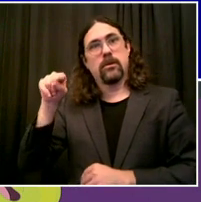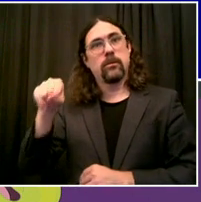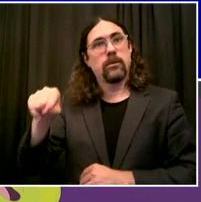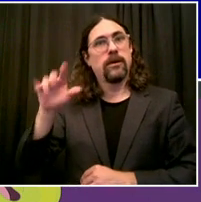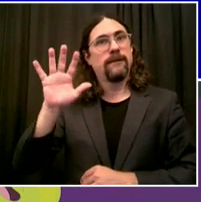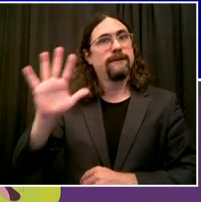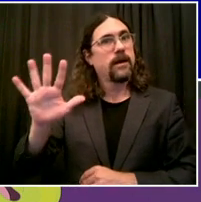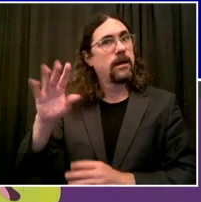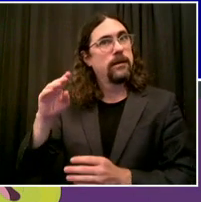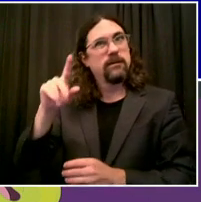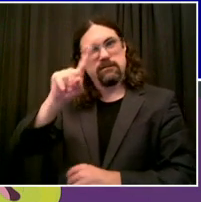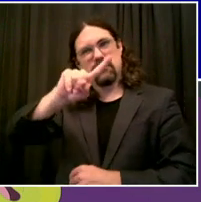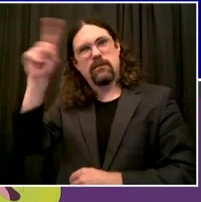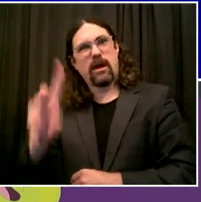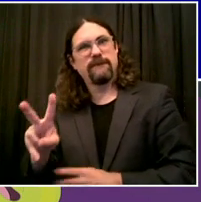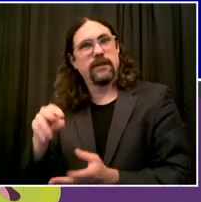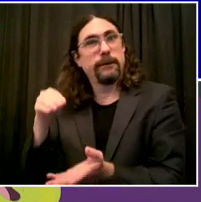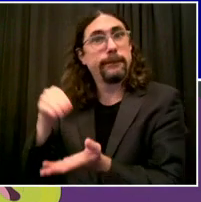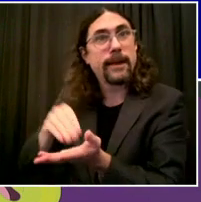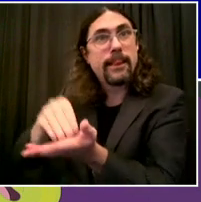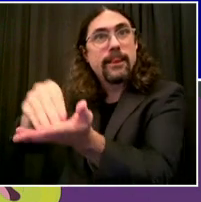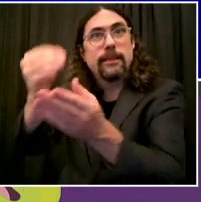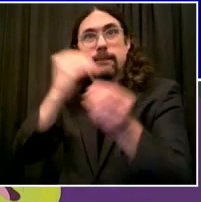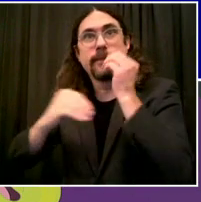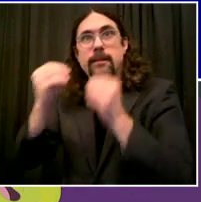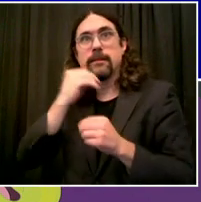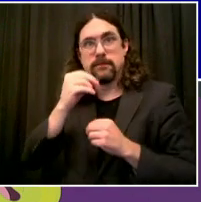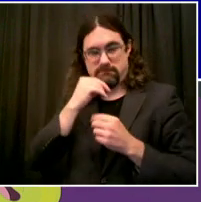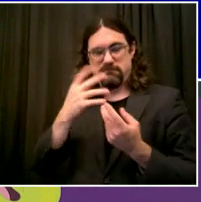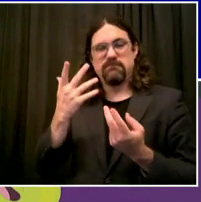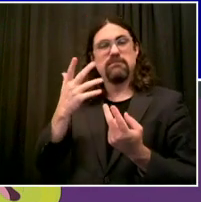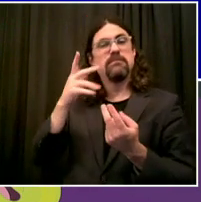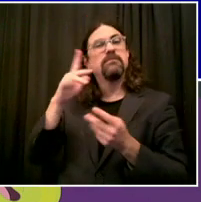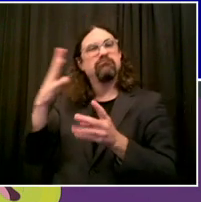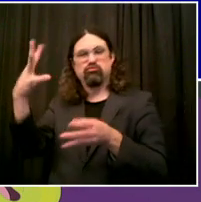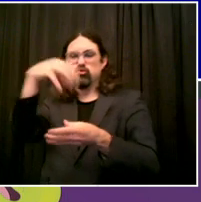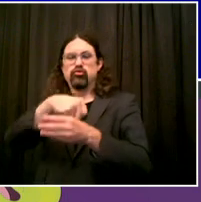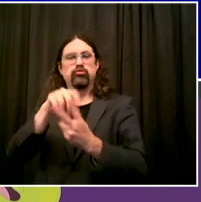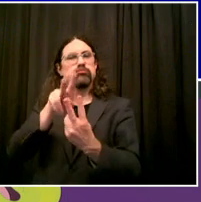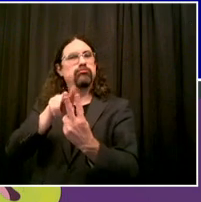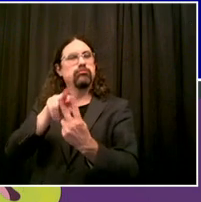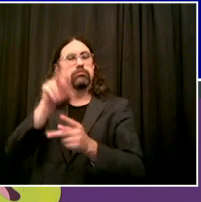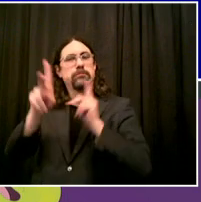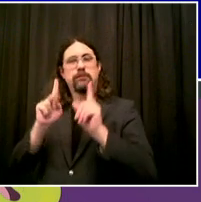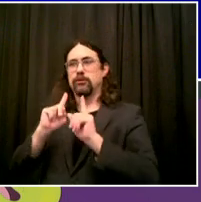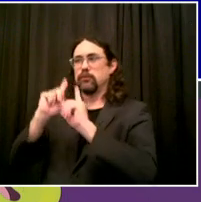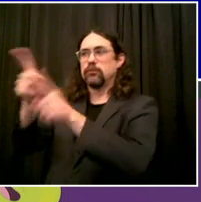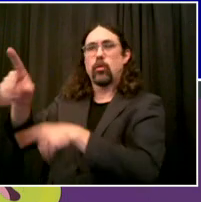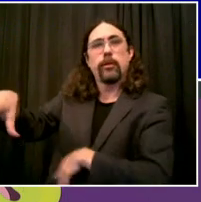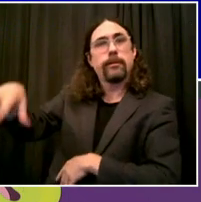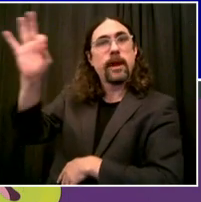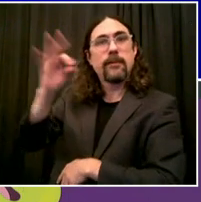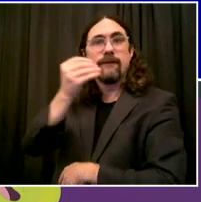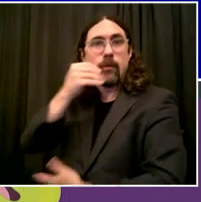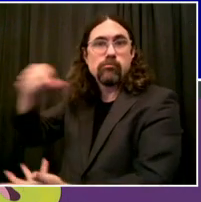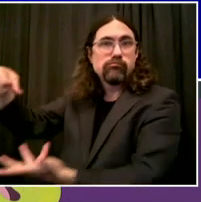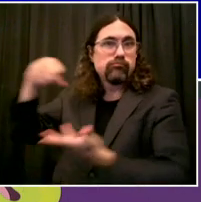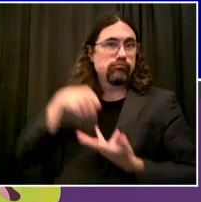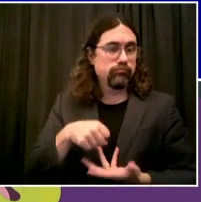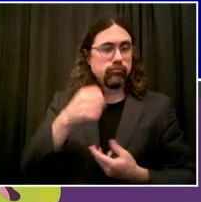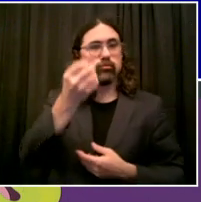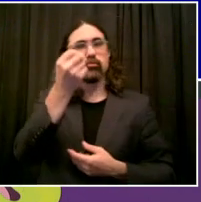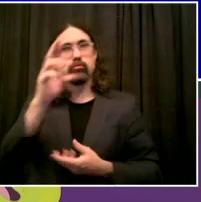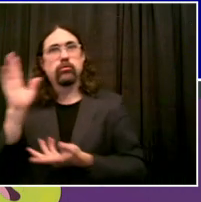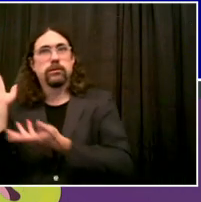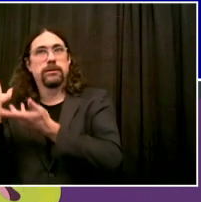senior who can't get out but needs that good, healthy food on a regular basis. This has been an unprecedented effort, and